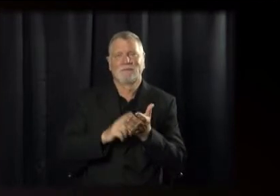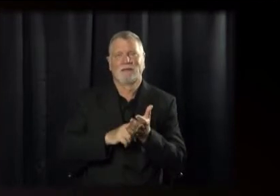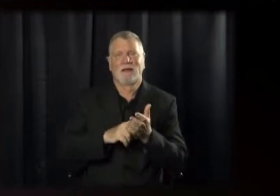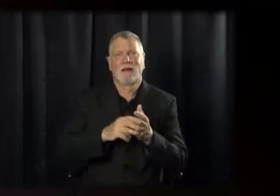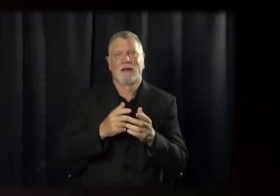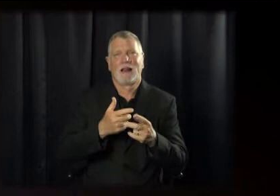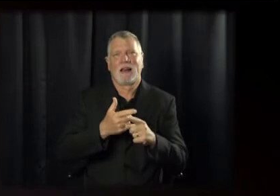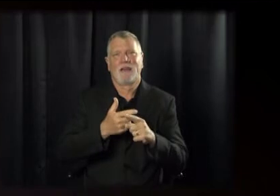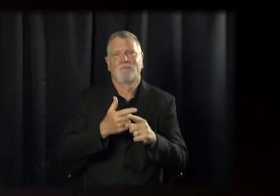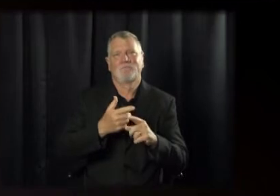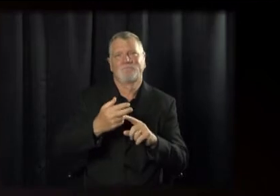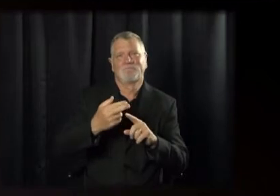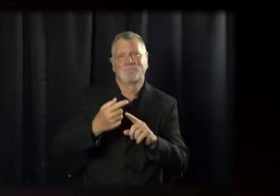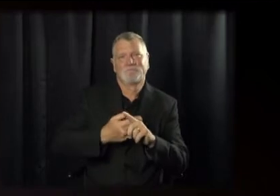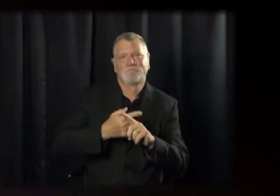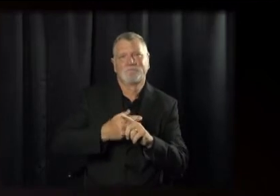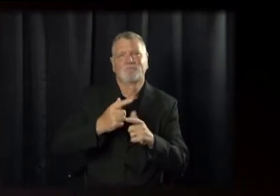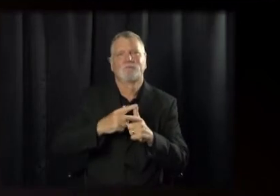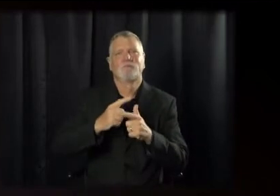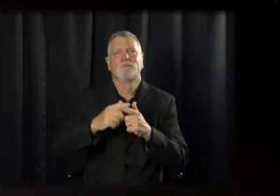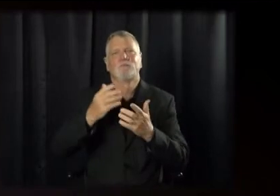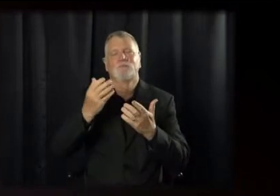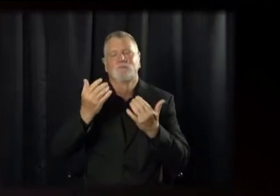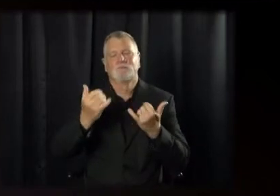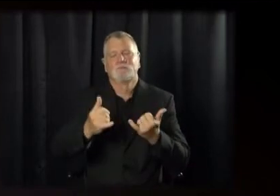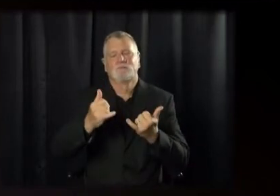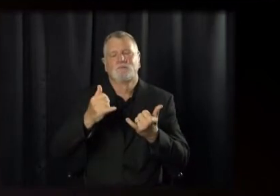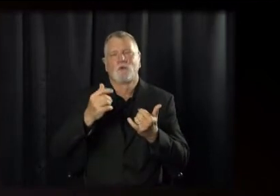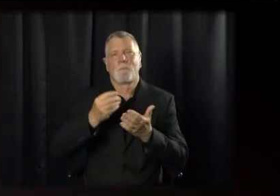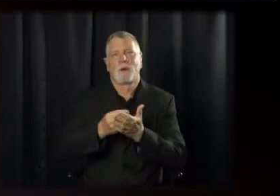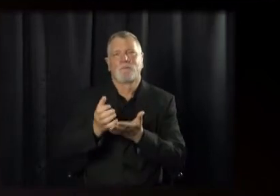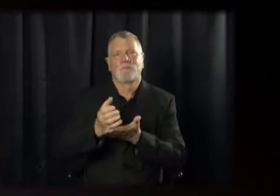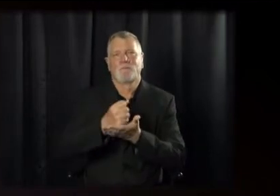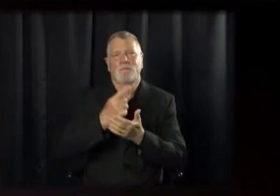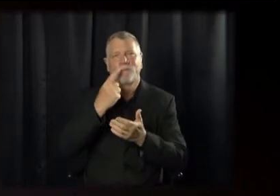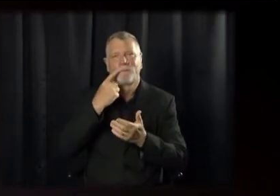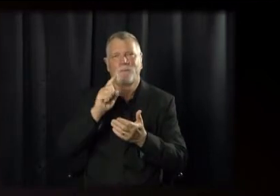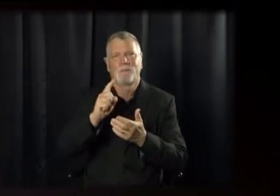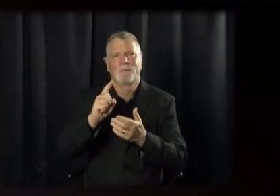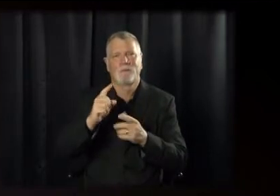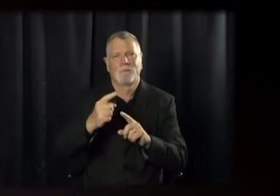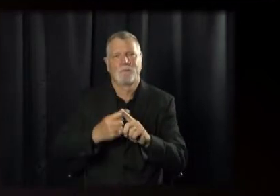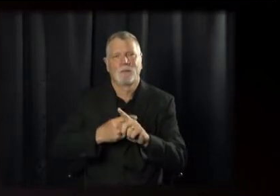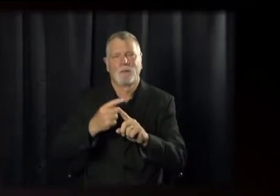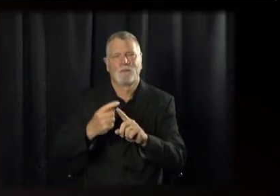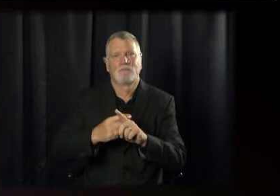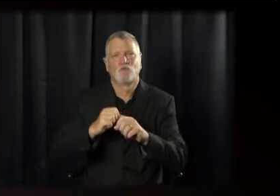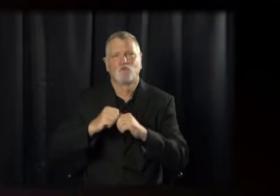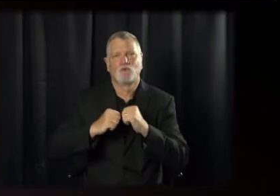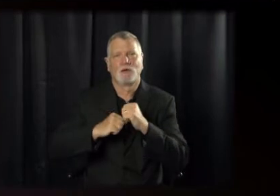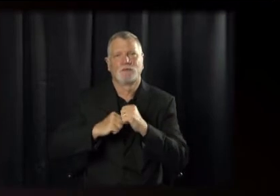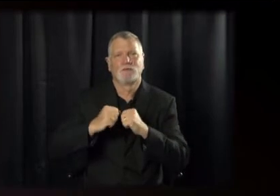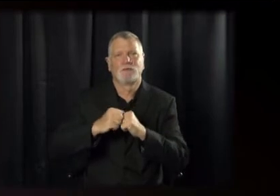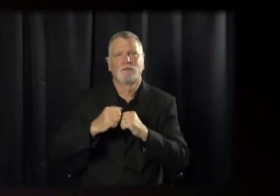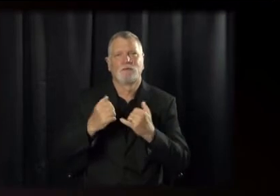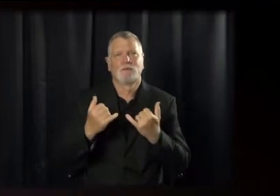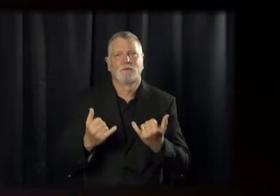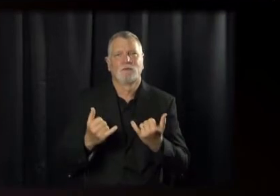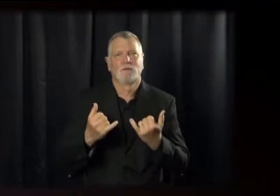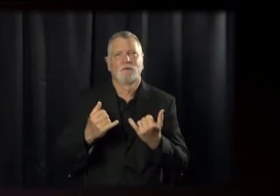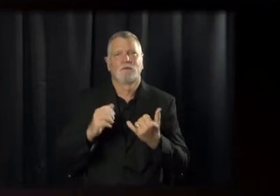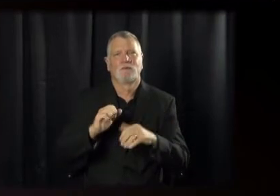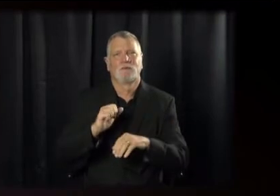additional certainty on future revenues as compared to the default month-to-month structure currently